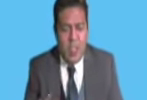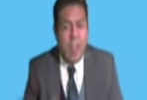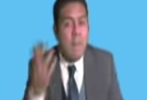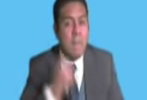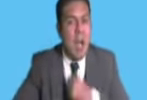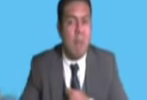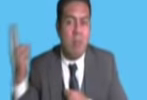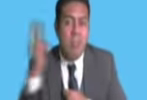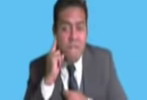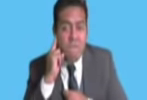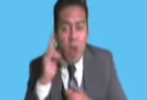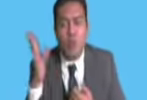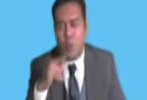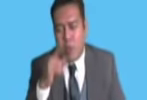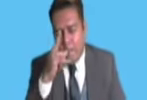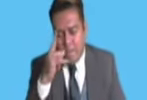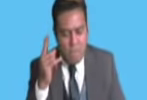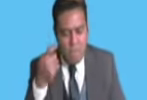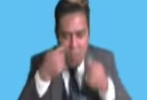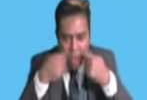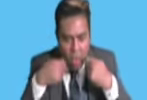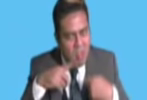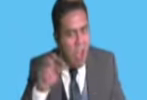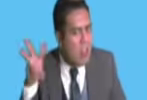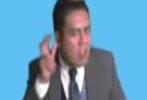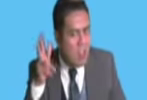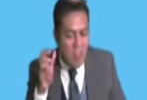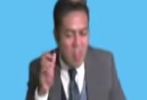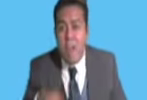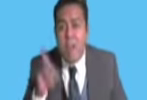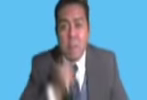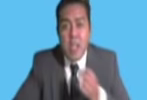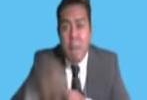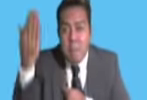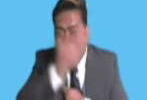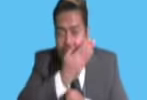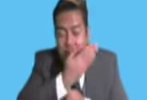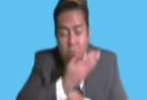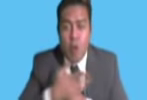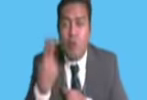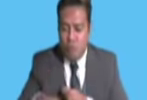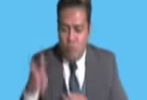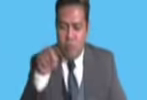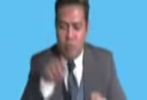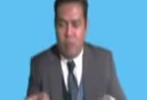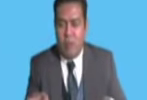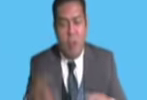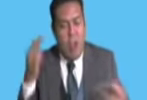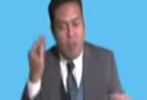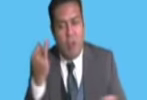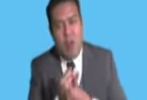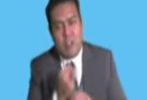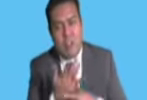deaf to the cries of our people. They have become blind to the crisis facing our